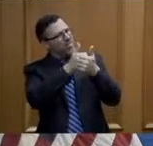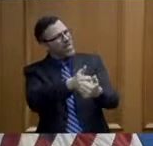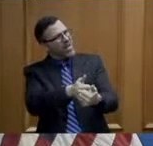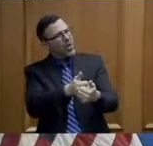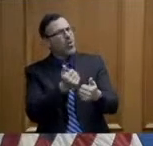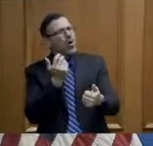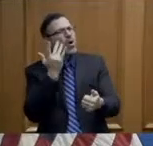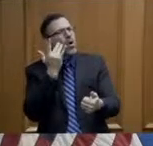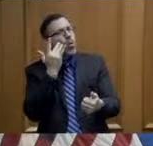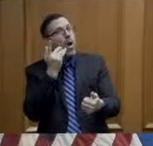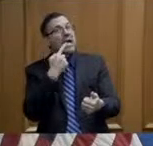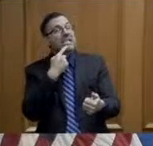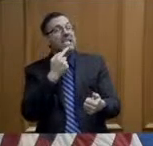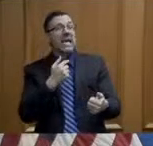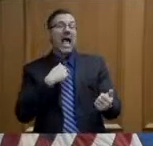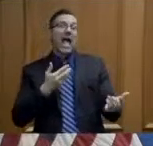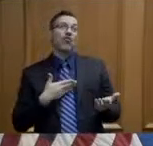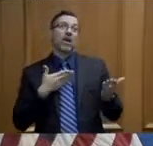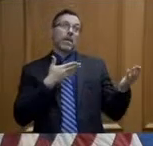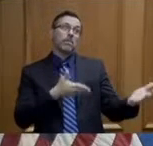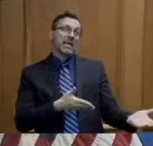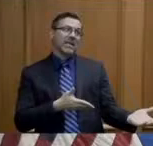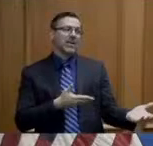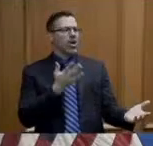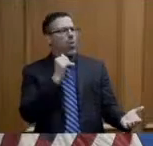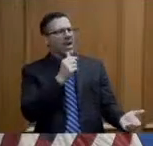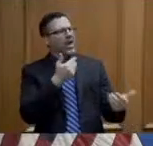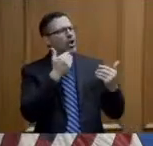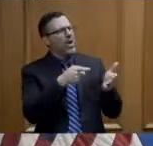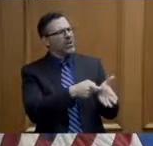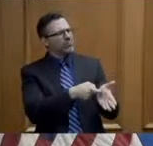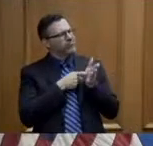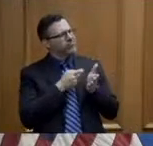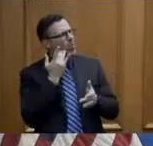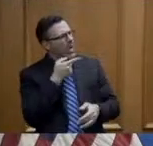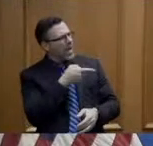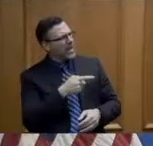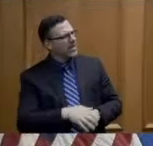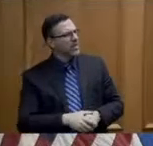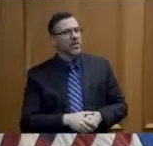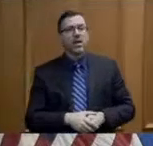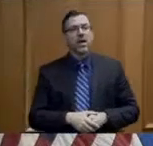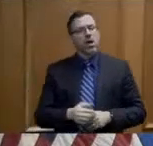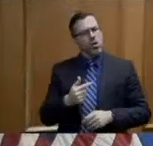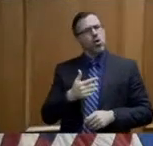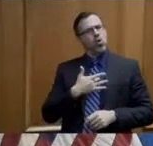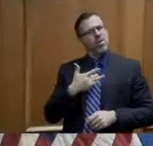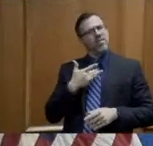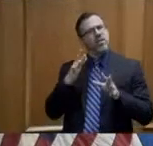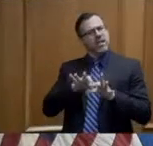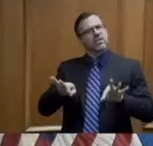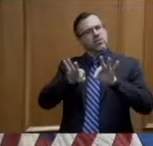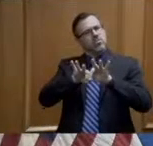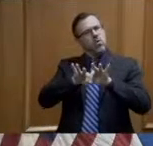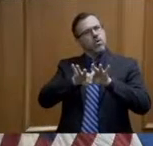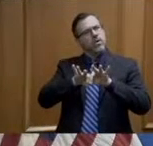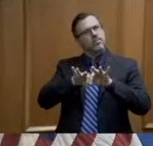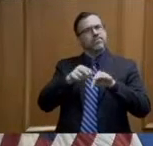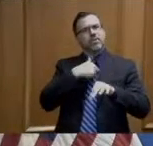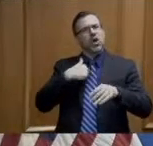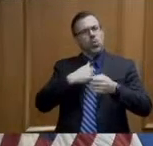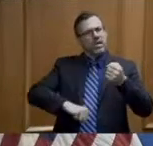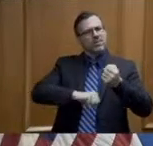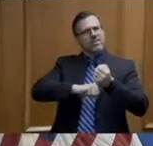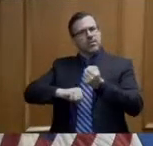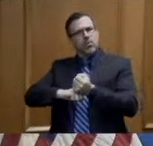give schools the option if you're not expecting anyone to opt out? Because we think it's important that districts, that we're supporting